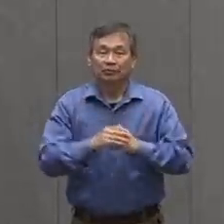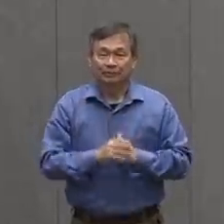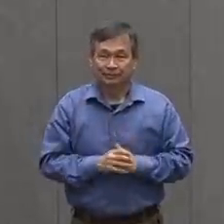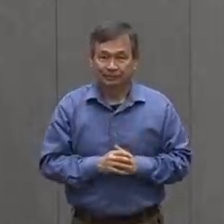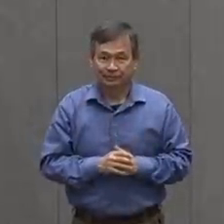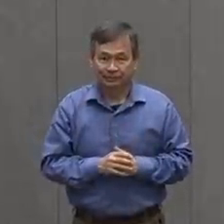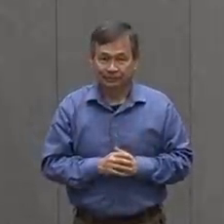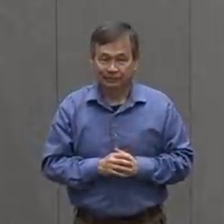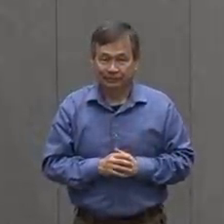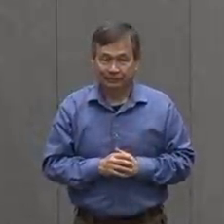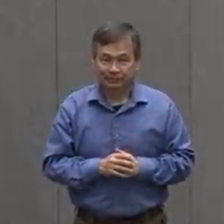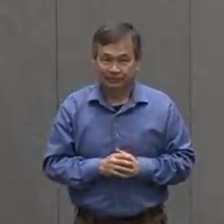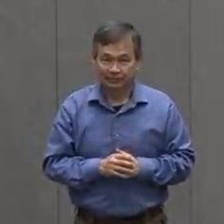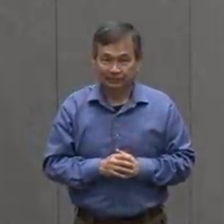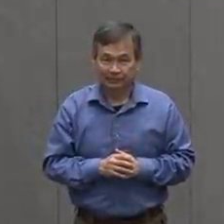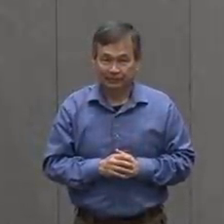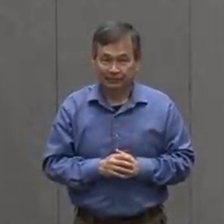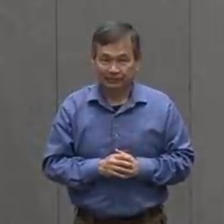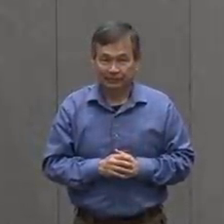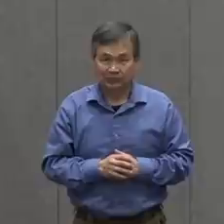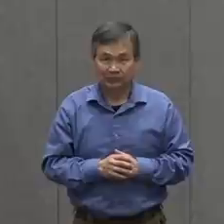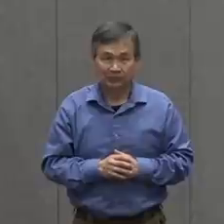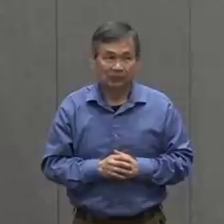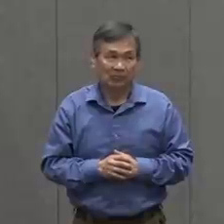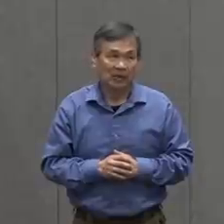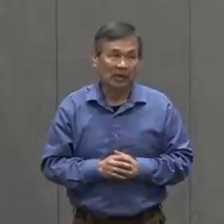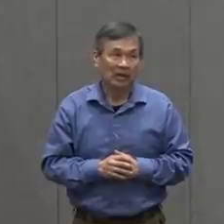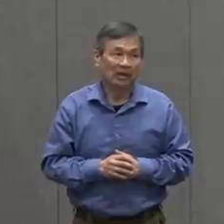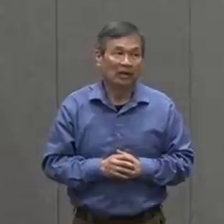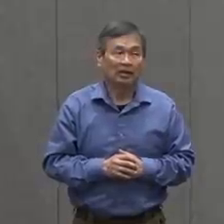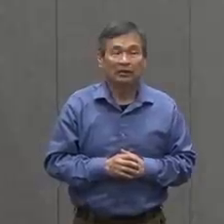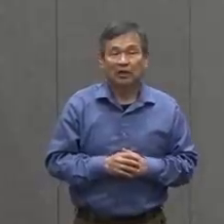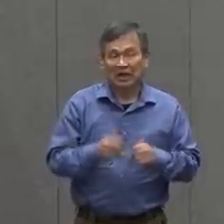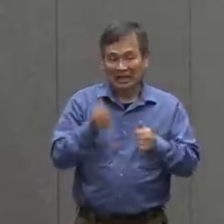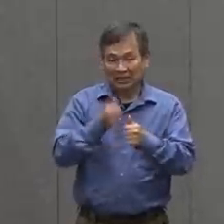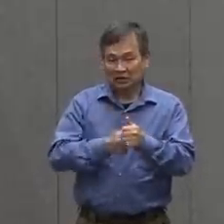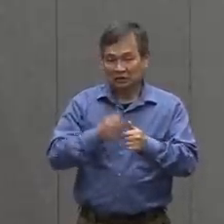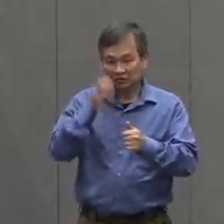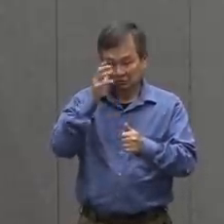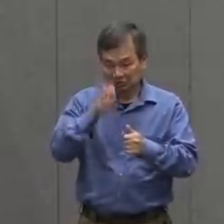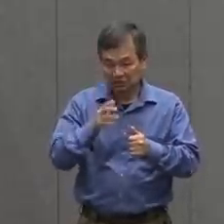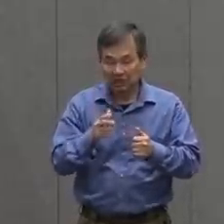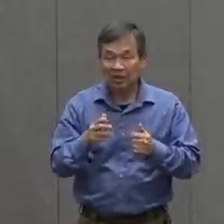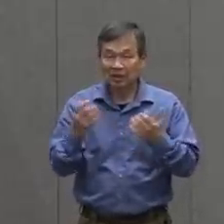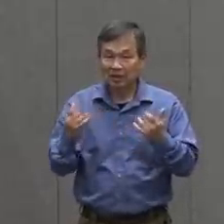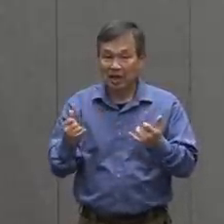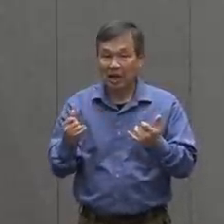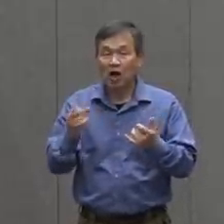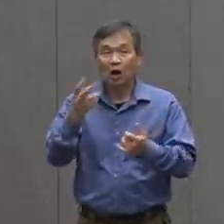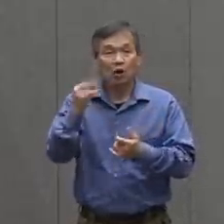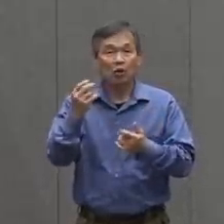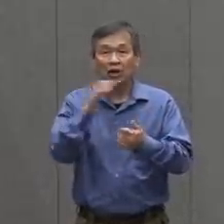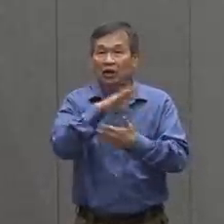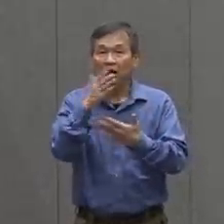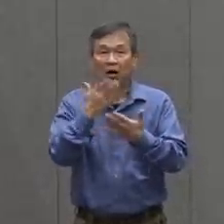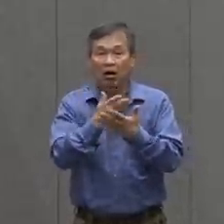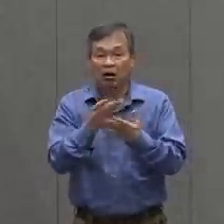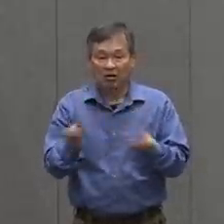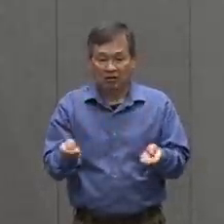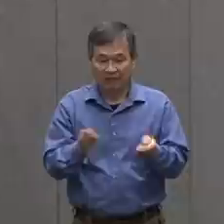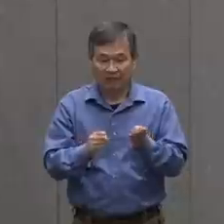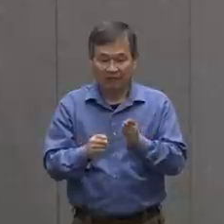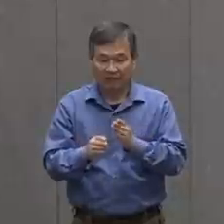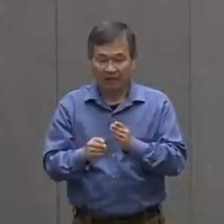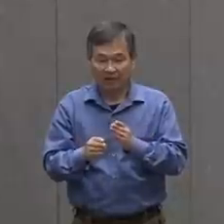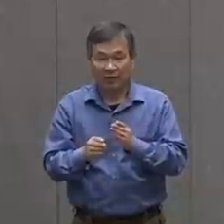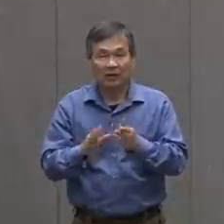so that each of those little lines has a little crease. And now when you fold this up